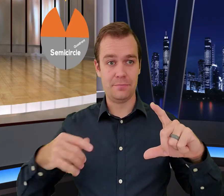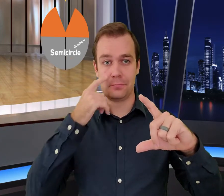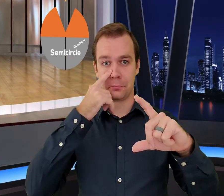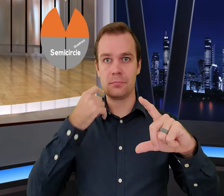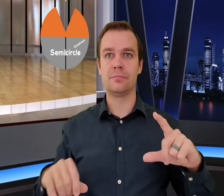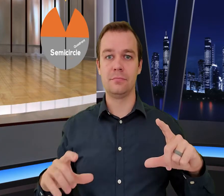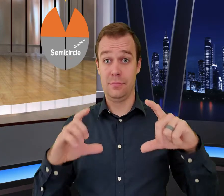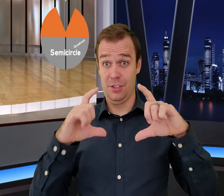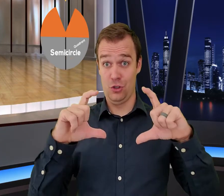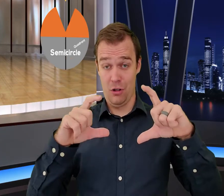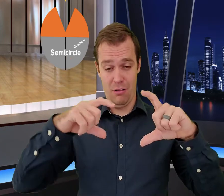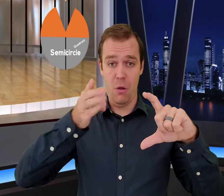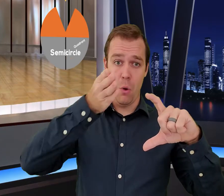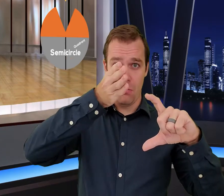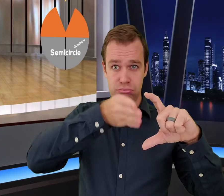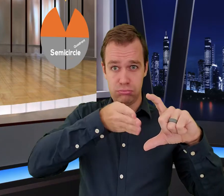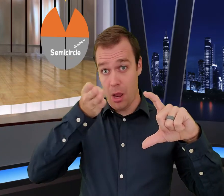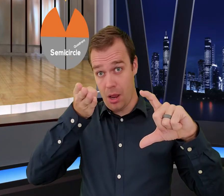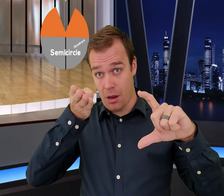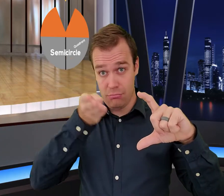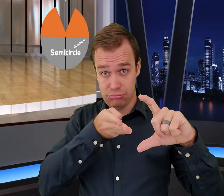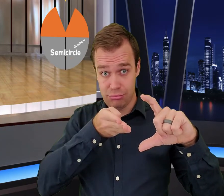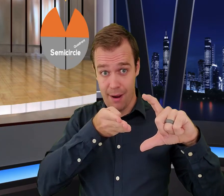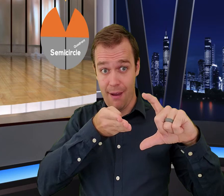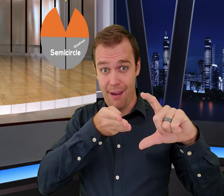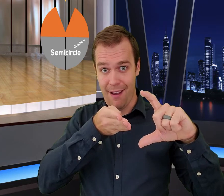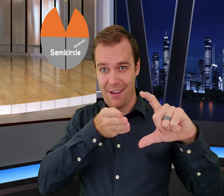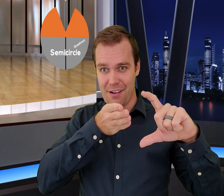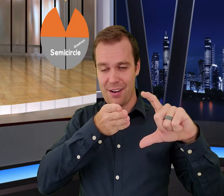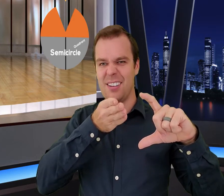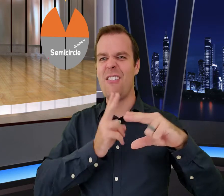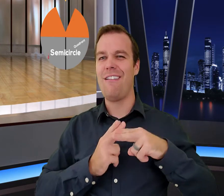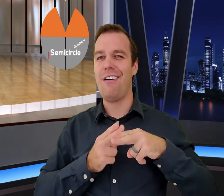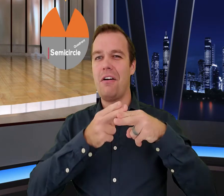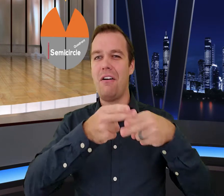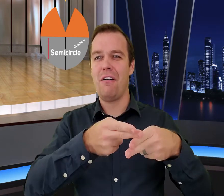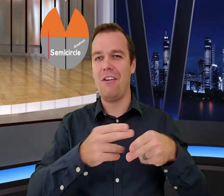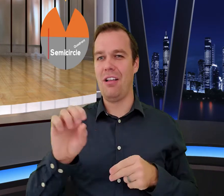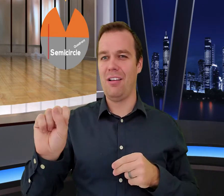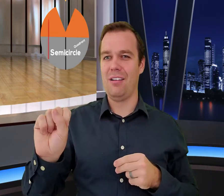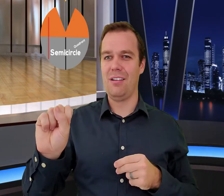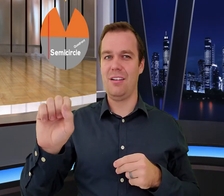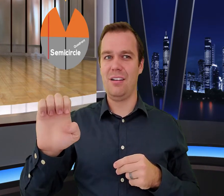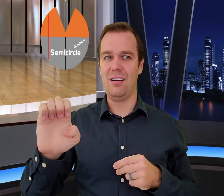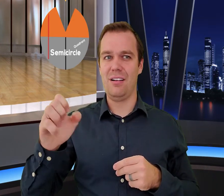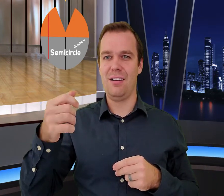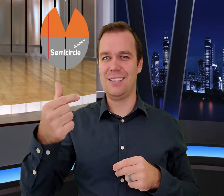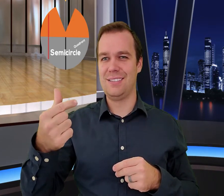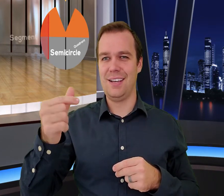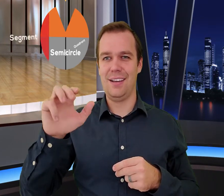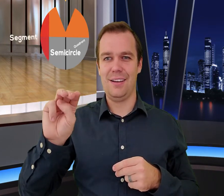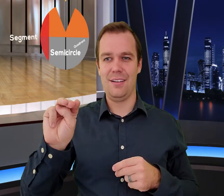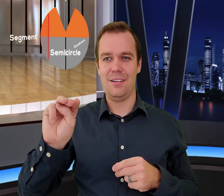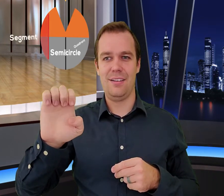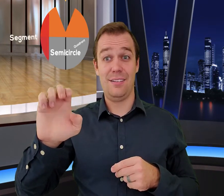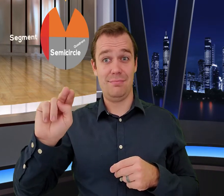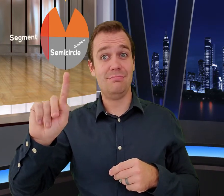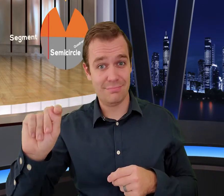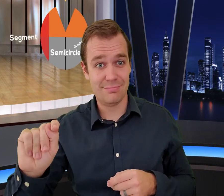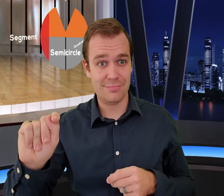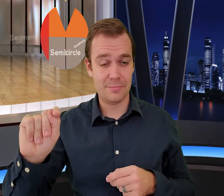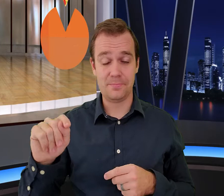the slice which is cut from the circle by a chord, a line between 2 points on the circle, is called